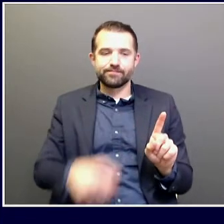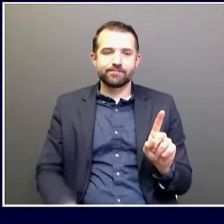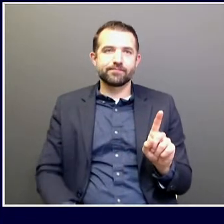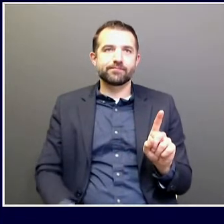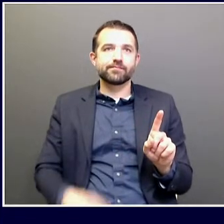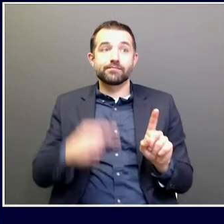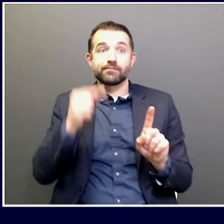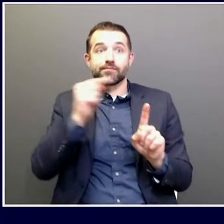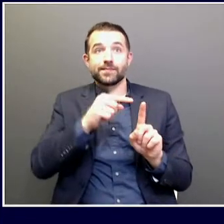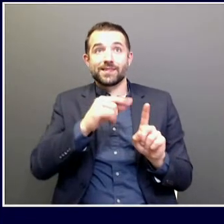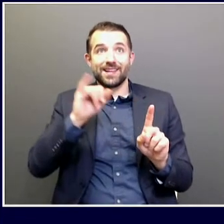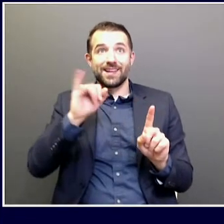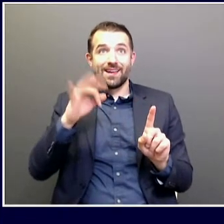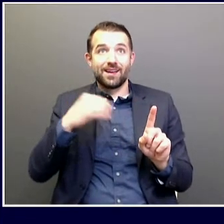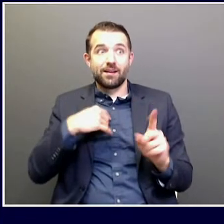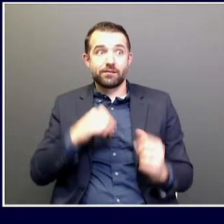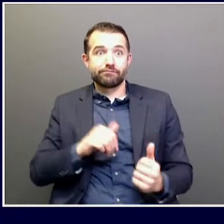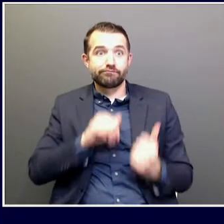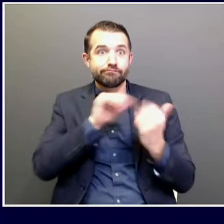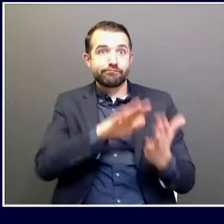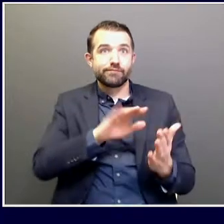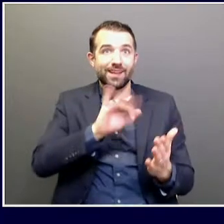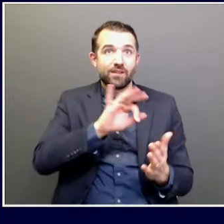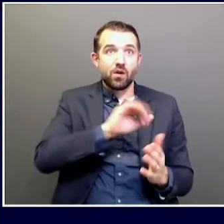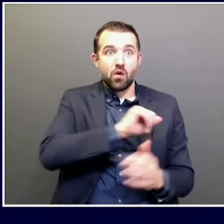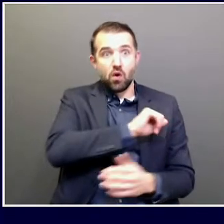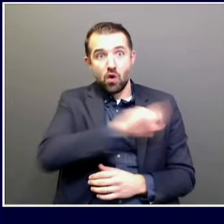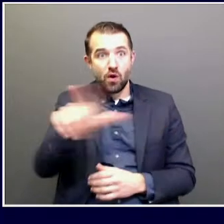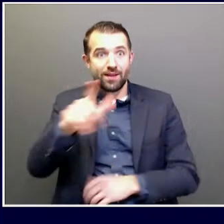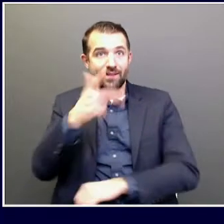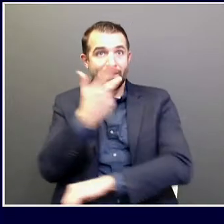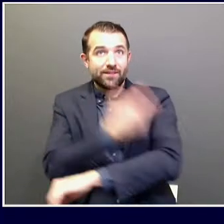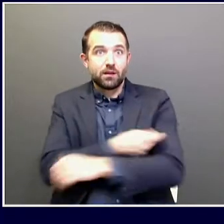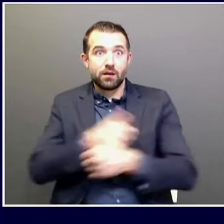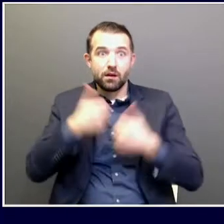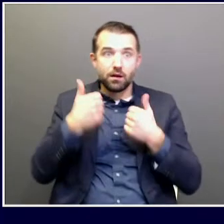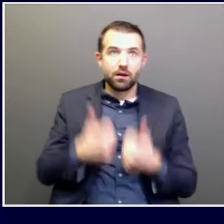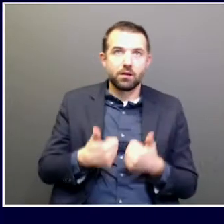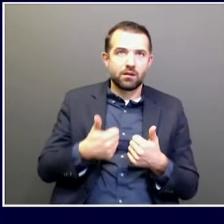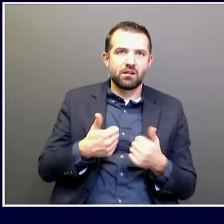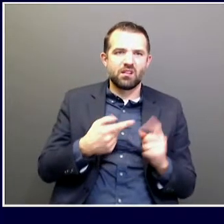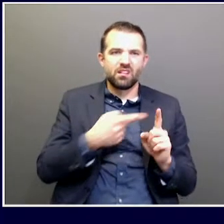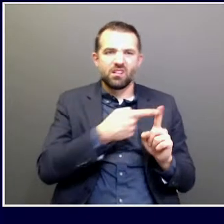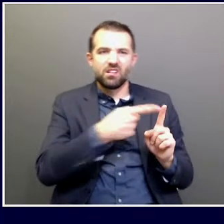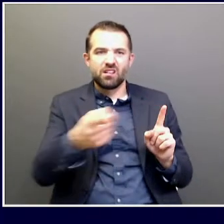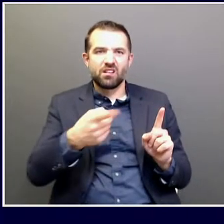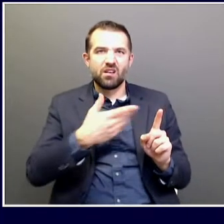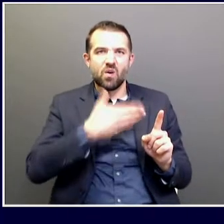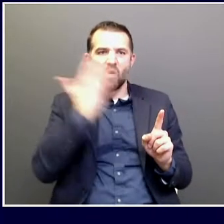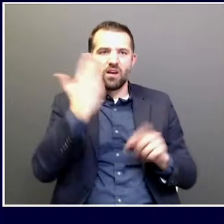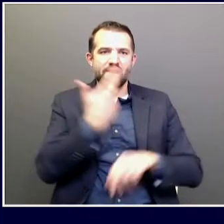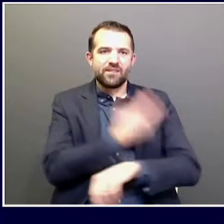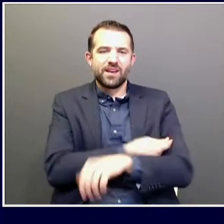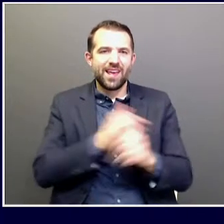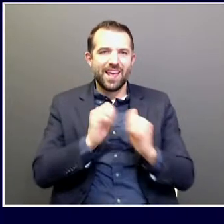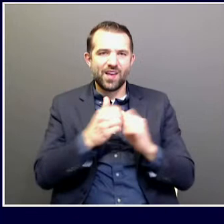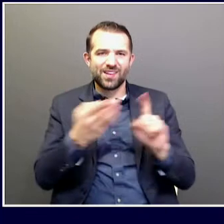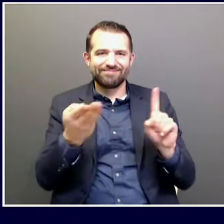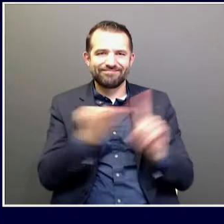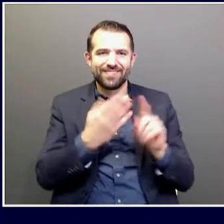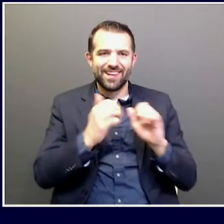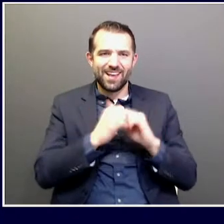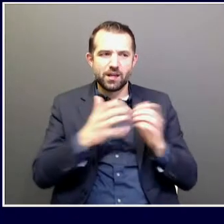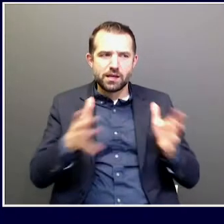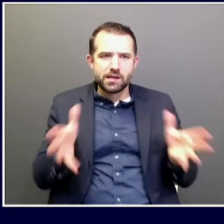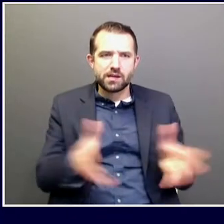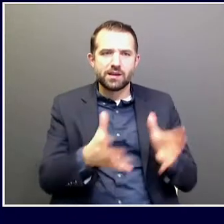we'd probably be in a different place. So anyway, do we continue to encourage the vaccine to people who haven't gotten it? Or yes, but